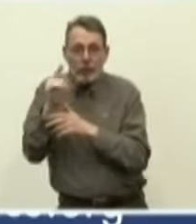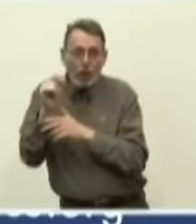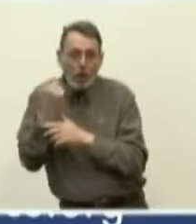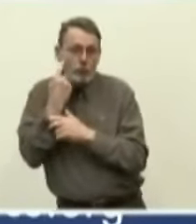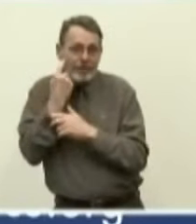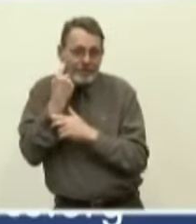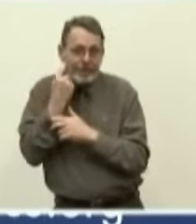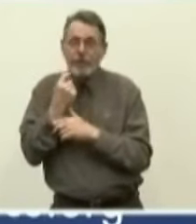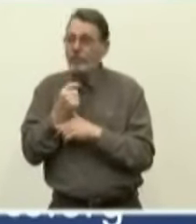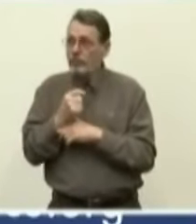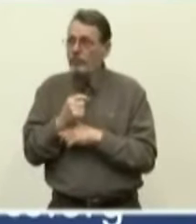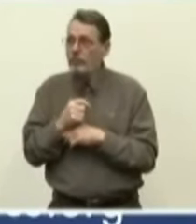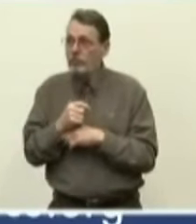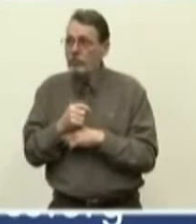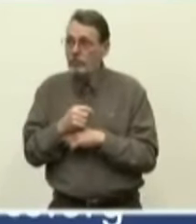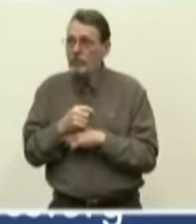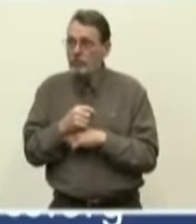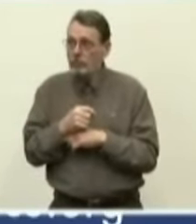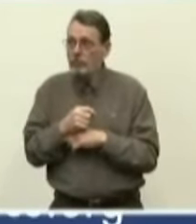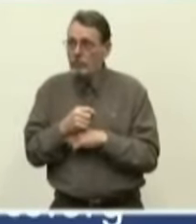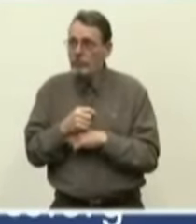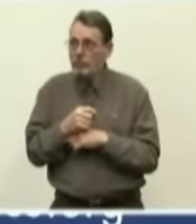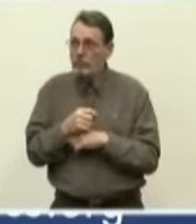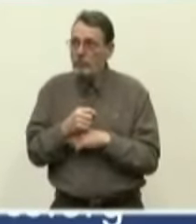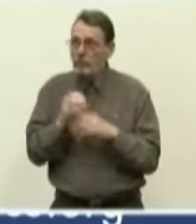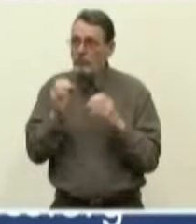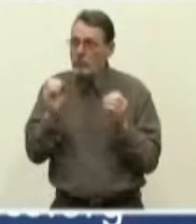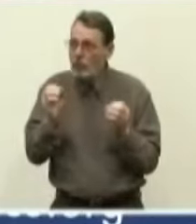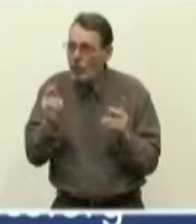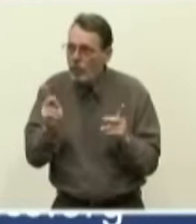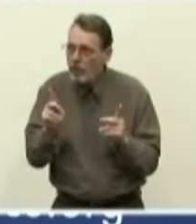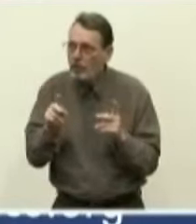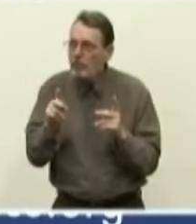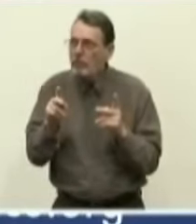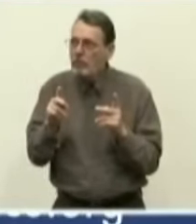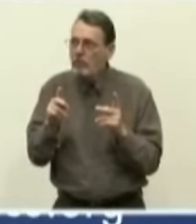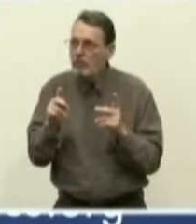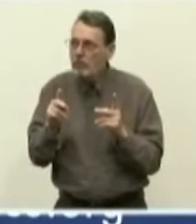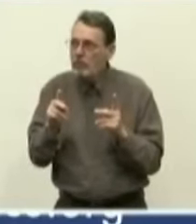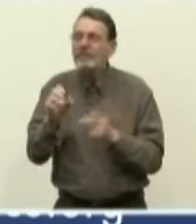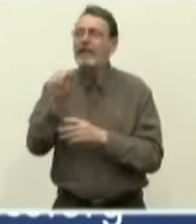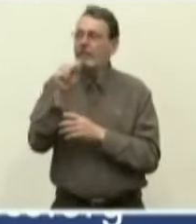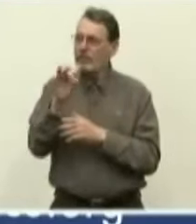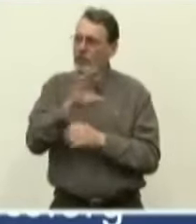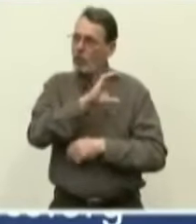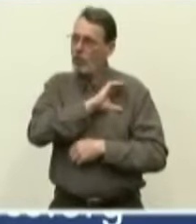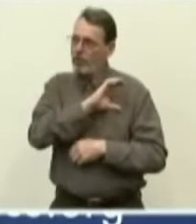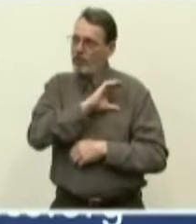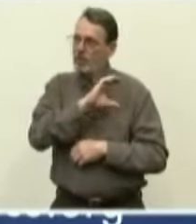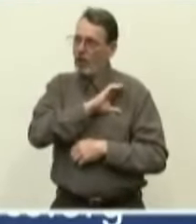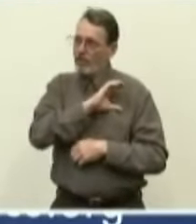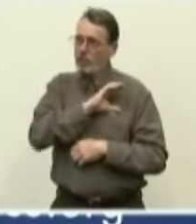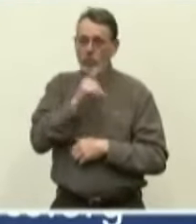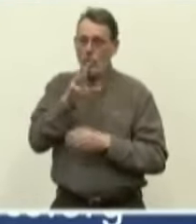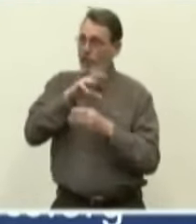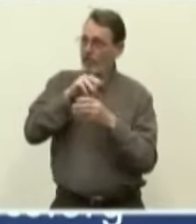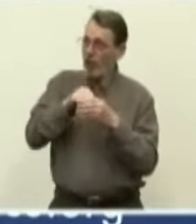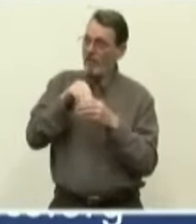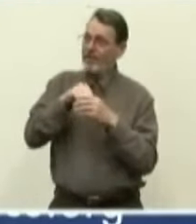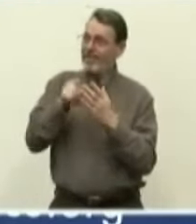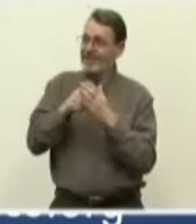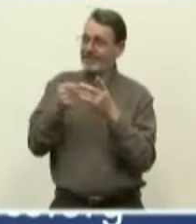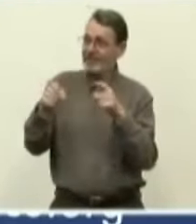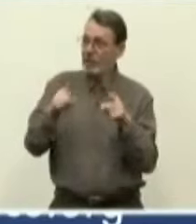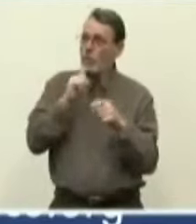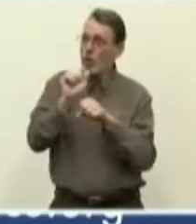body-worn camera footage was captured in this incident. That is because the San Francisco police officers involved in this incident